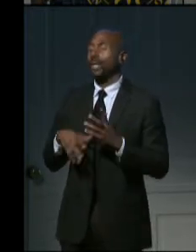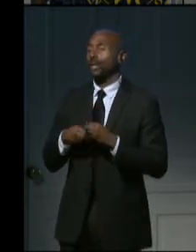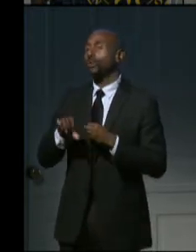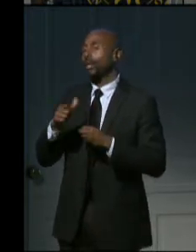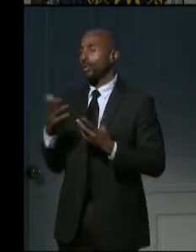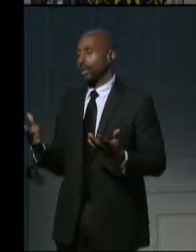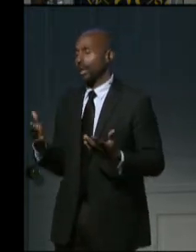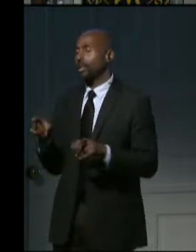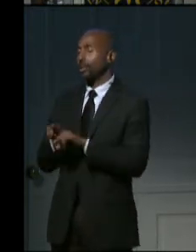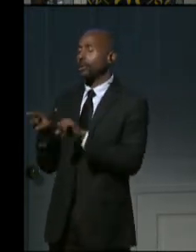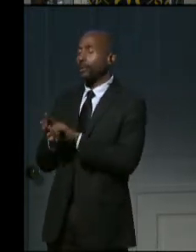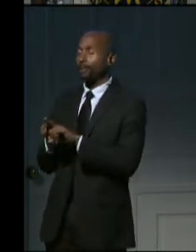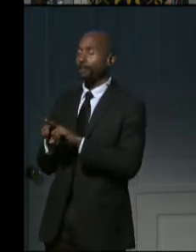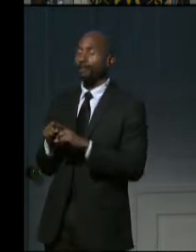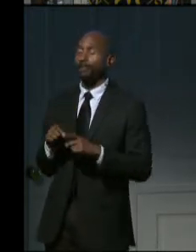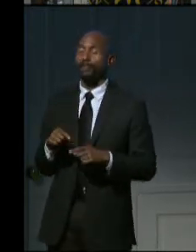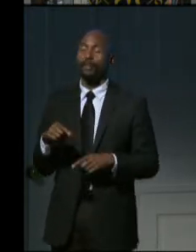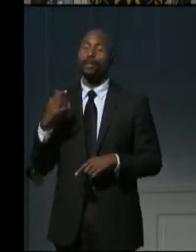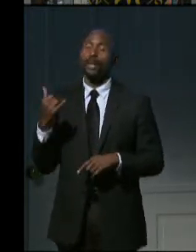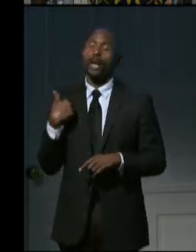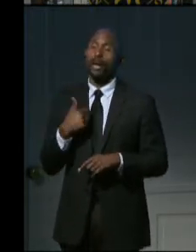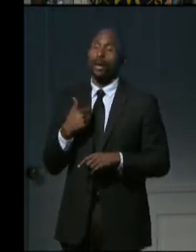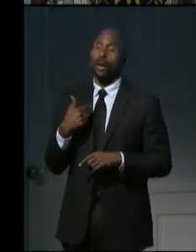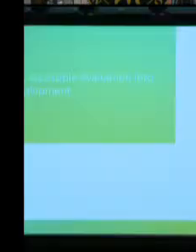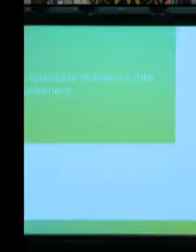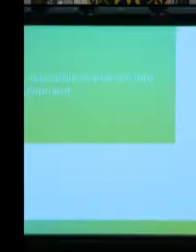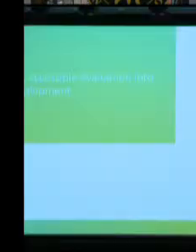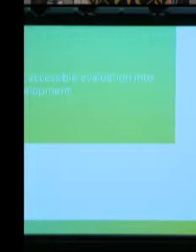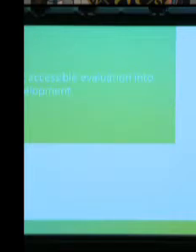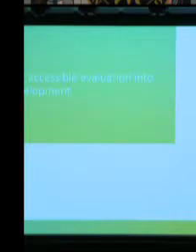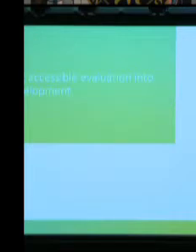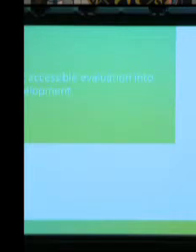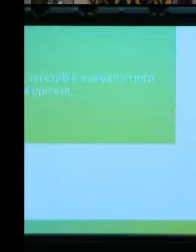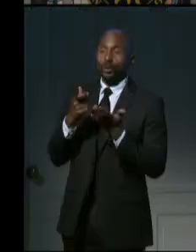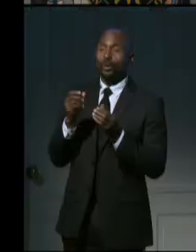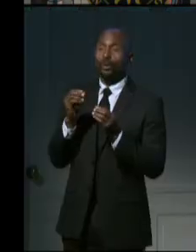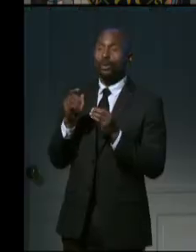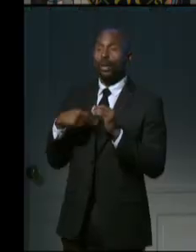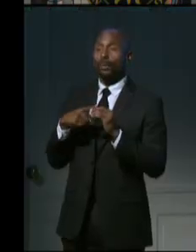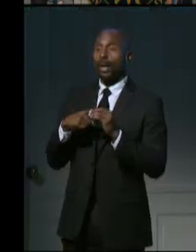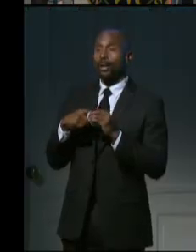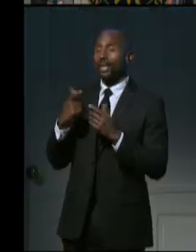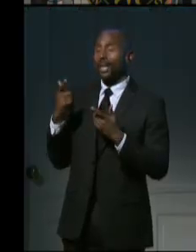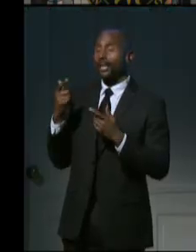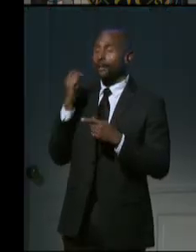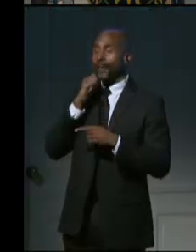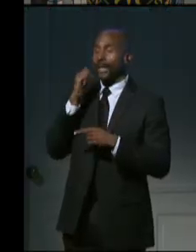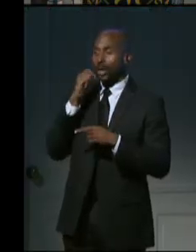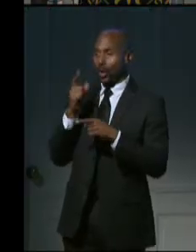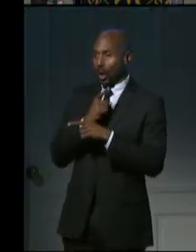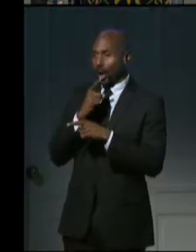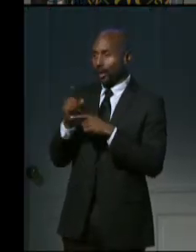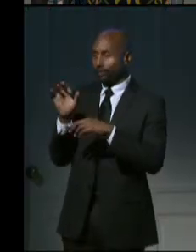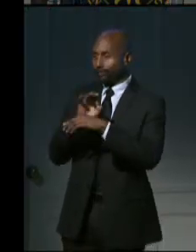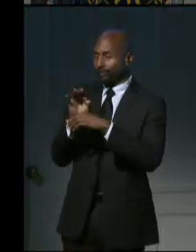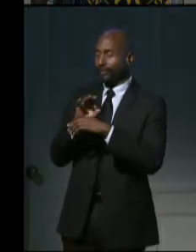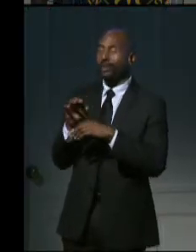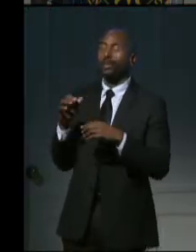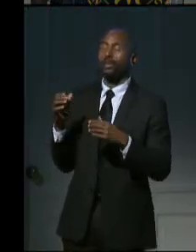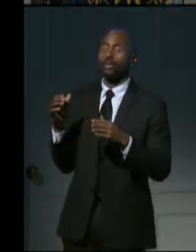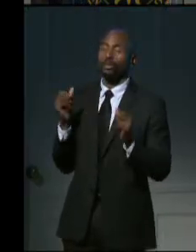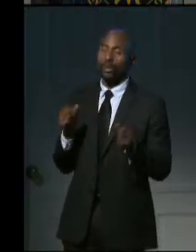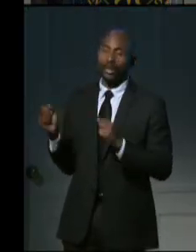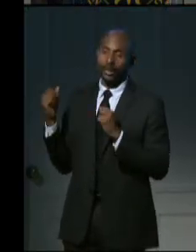So I'm just going to talk just a little bit about some of the practical strategies for doing evaluation and trying to get started in this